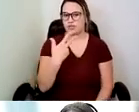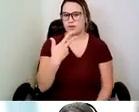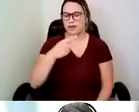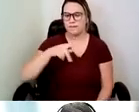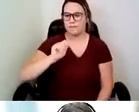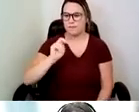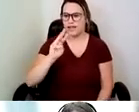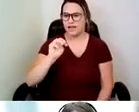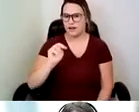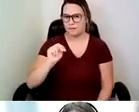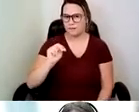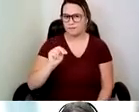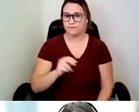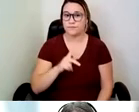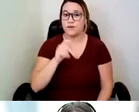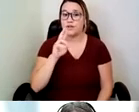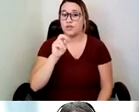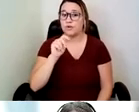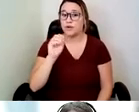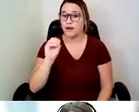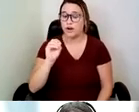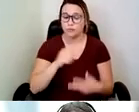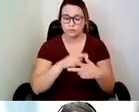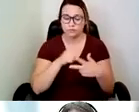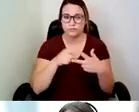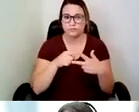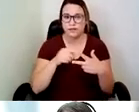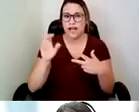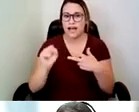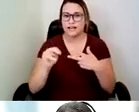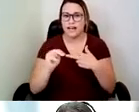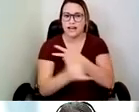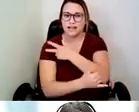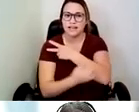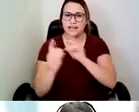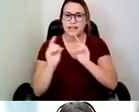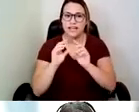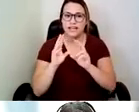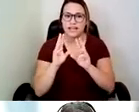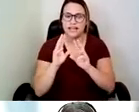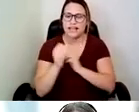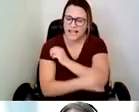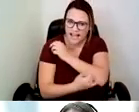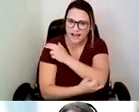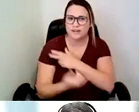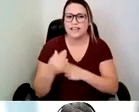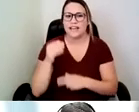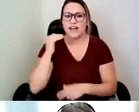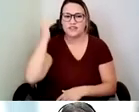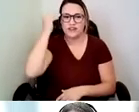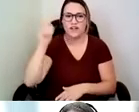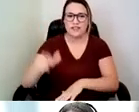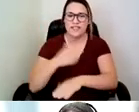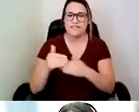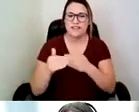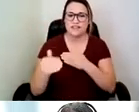Onondaga County Department of Adult and Long-Term Care Services, and Syracuse Jewish Family Service. I'd also like to acknowledge